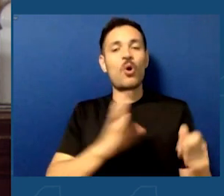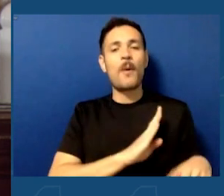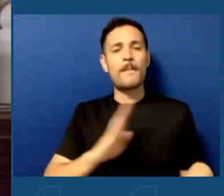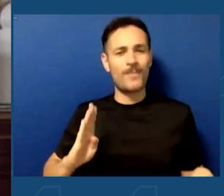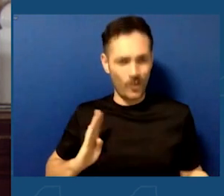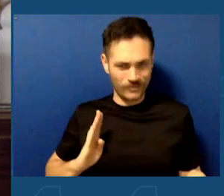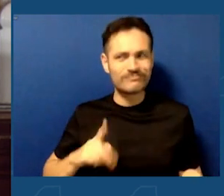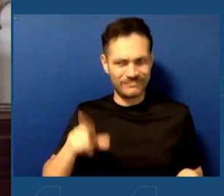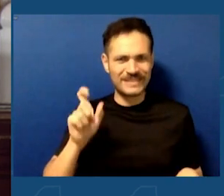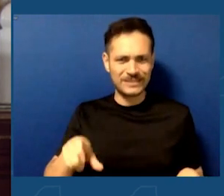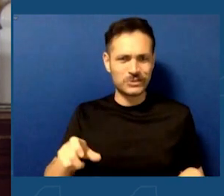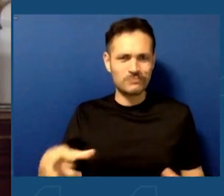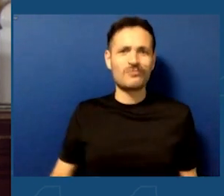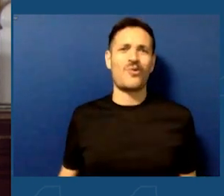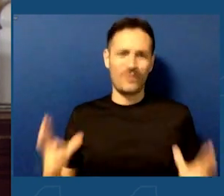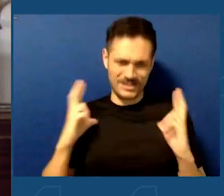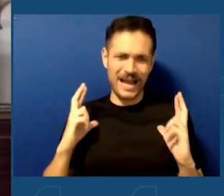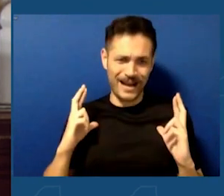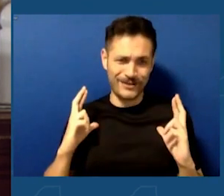belongs.